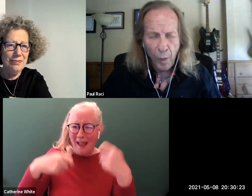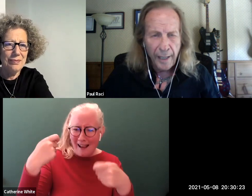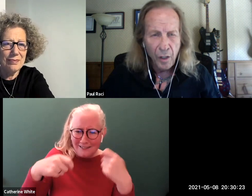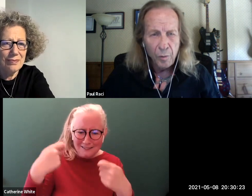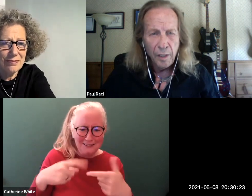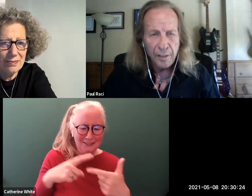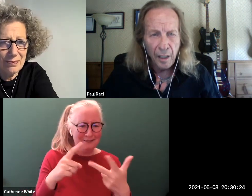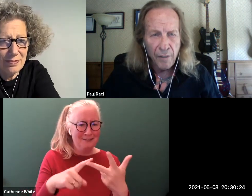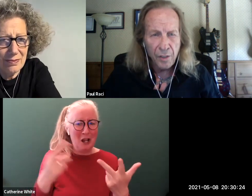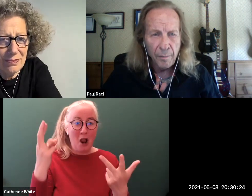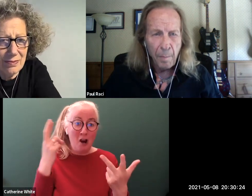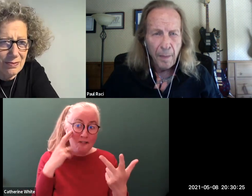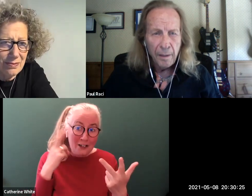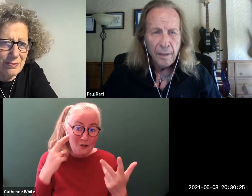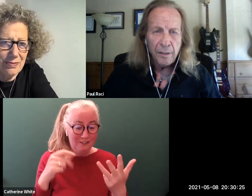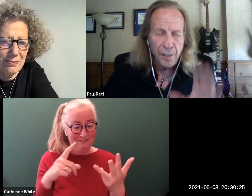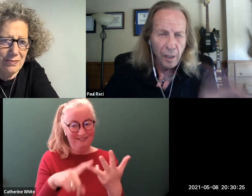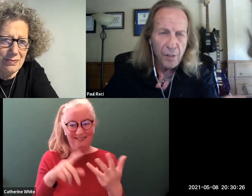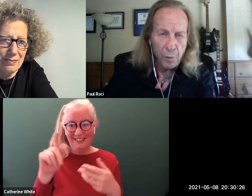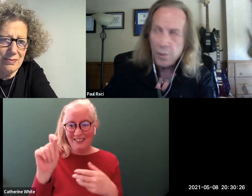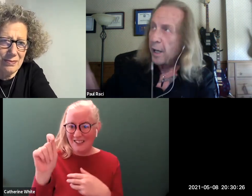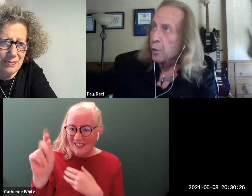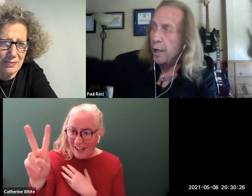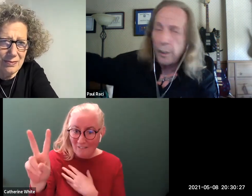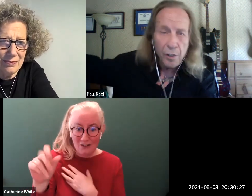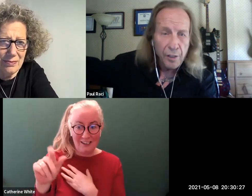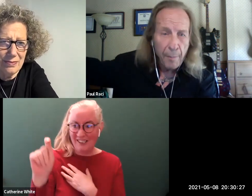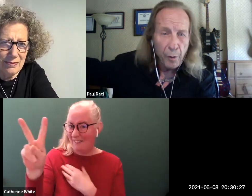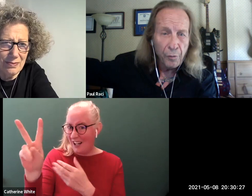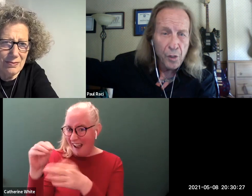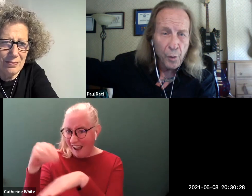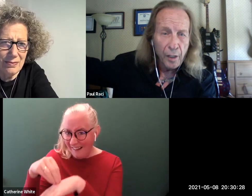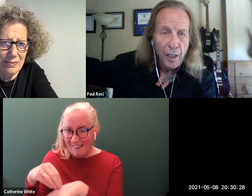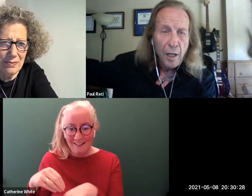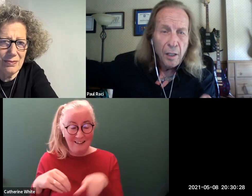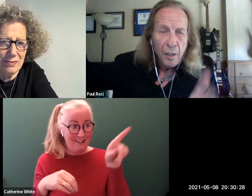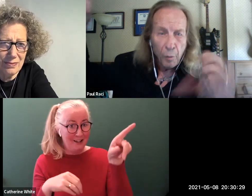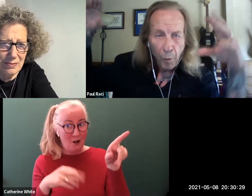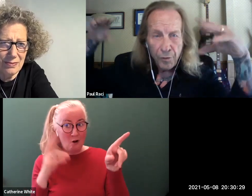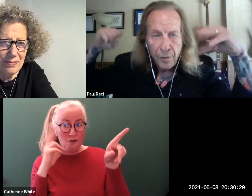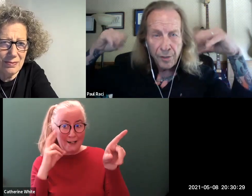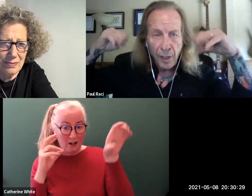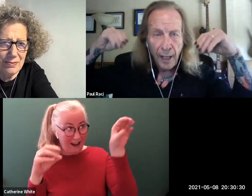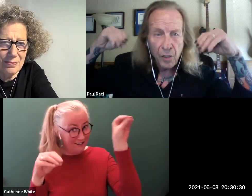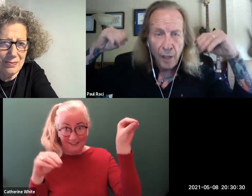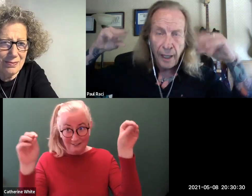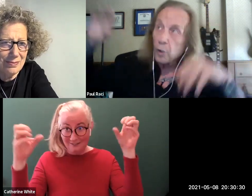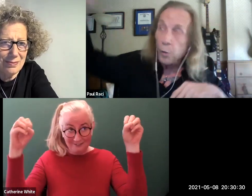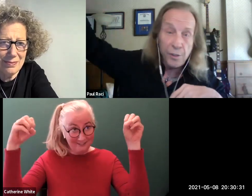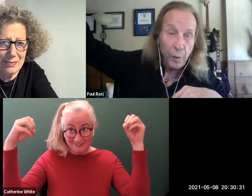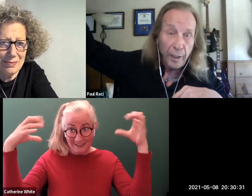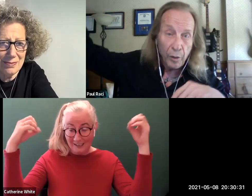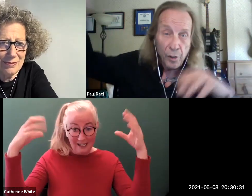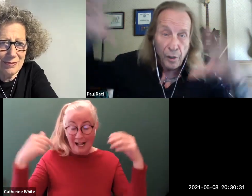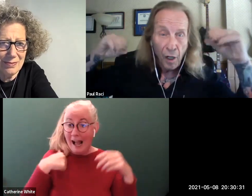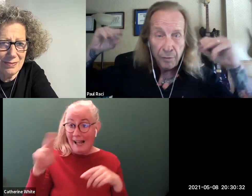a radio, a television. The television was on, the radio was on top of the refrigerator. They were both still on talking. I couldn't reach